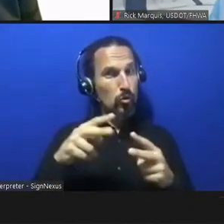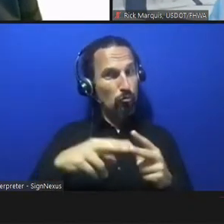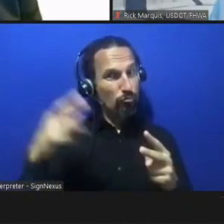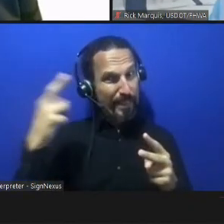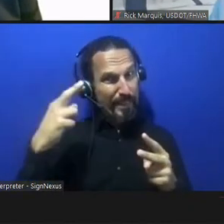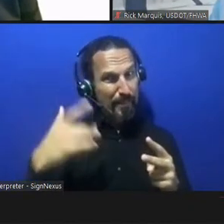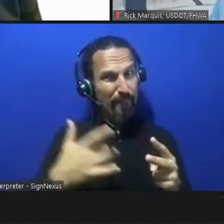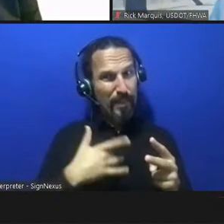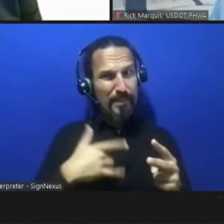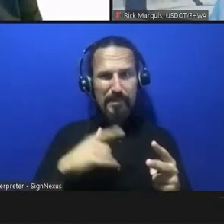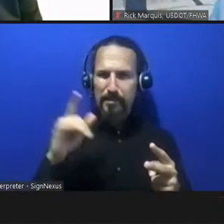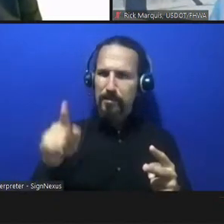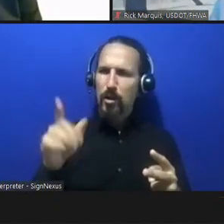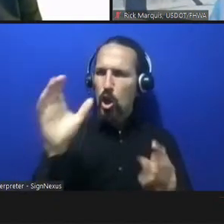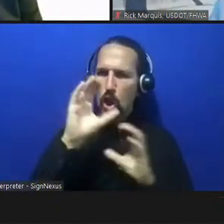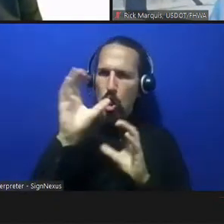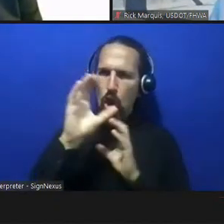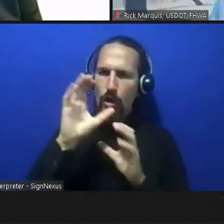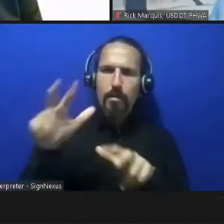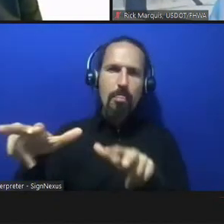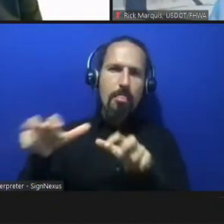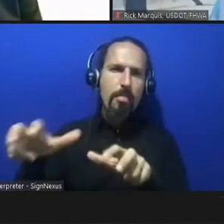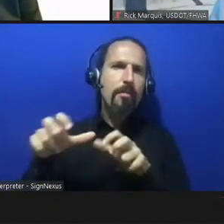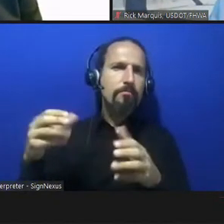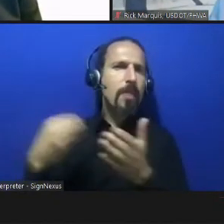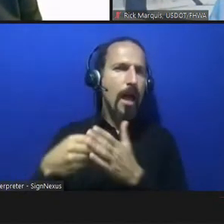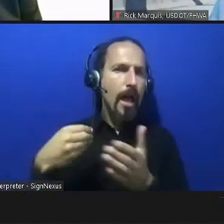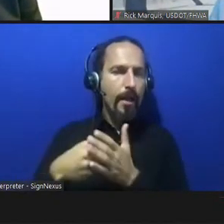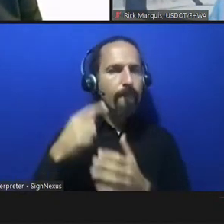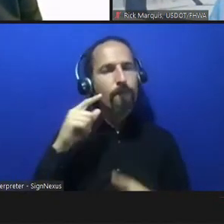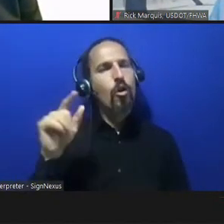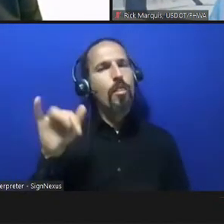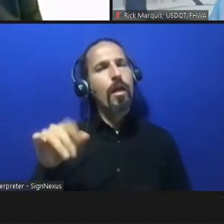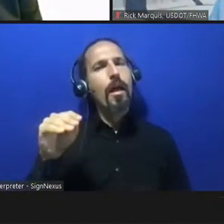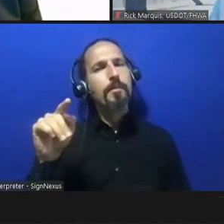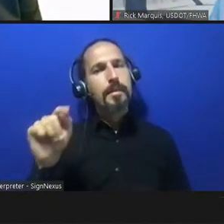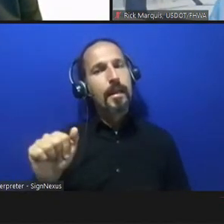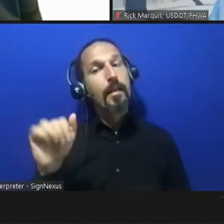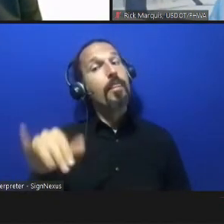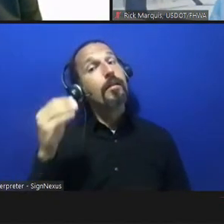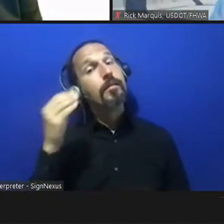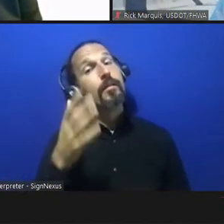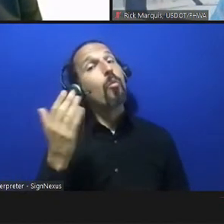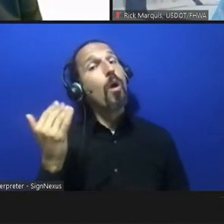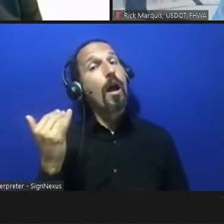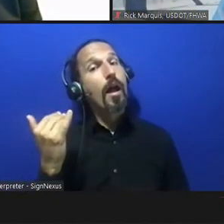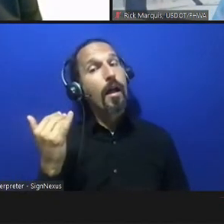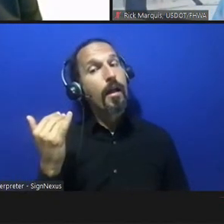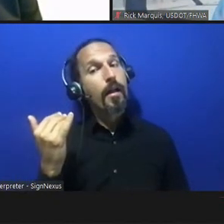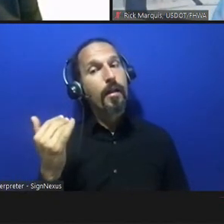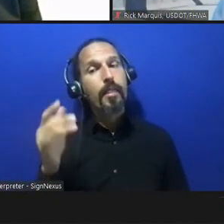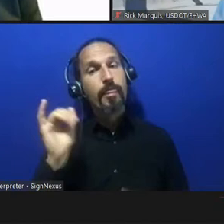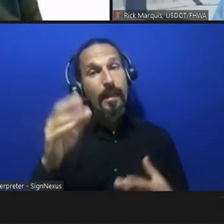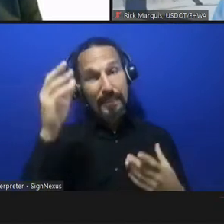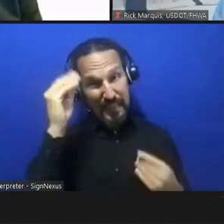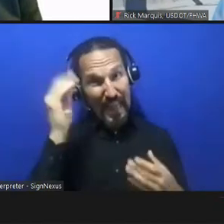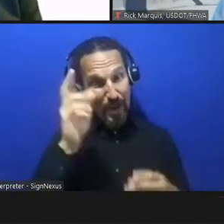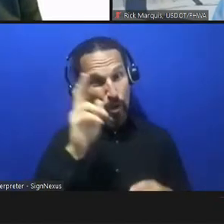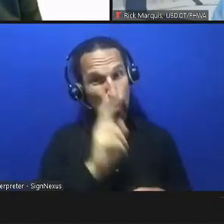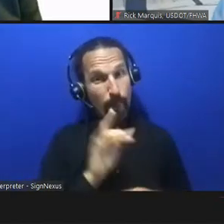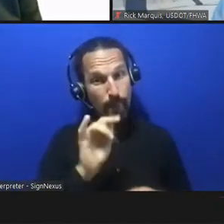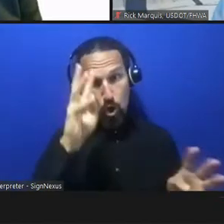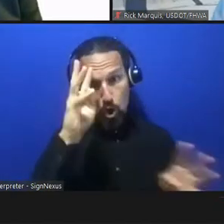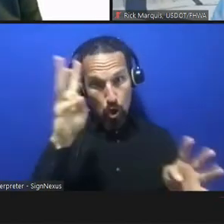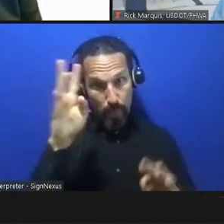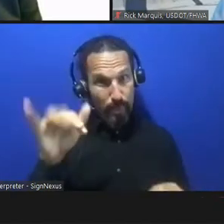this is a money grab for the bloated mta firstly and most importantly is that the data used to come up with